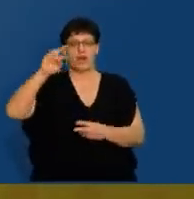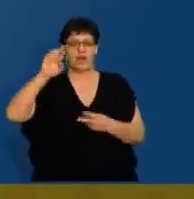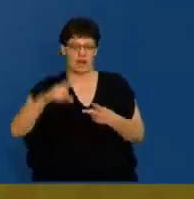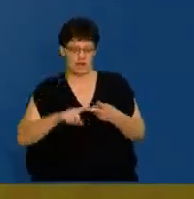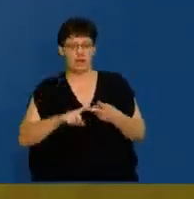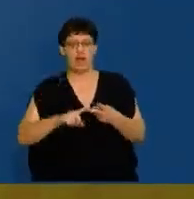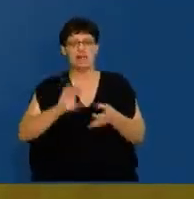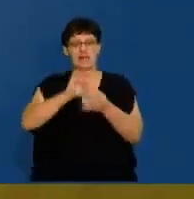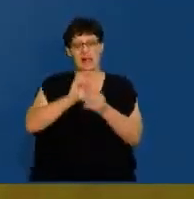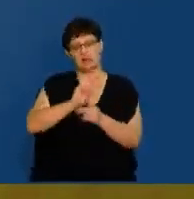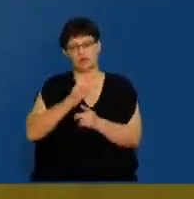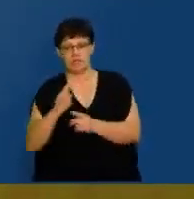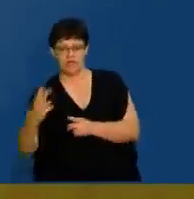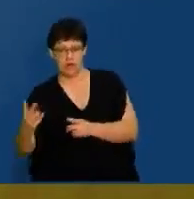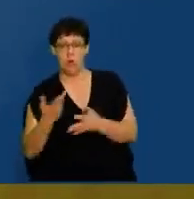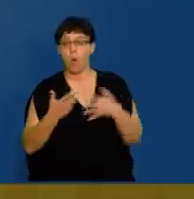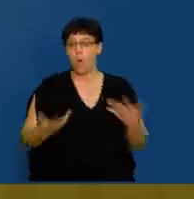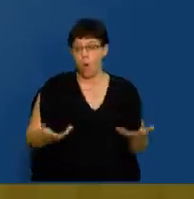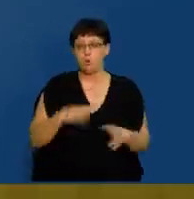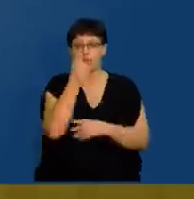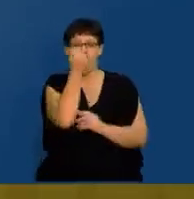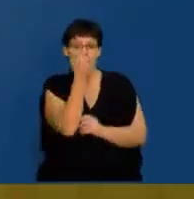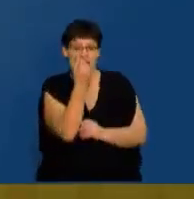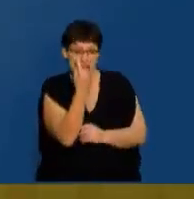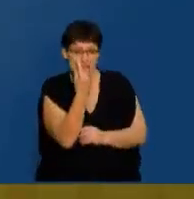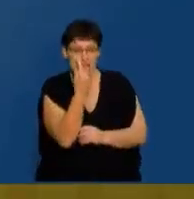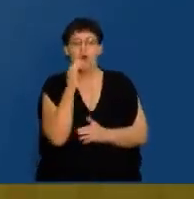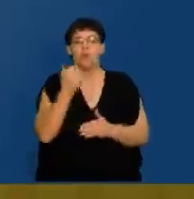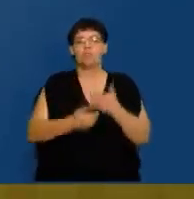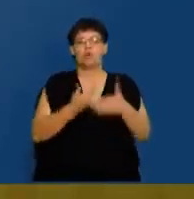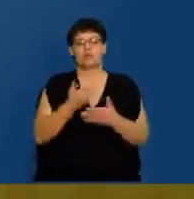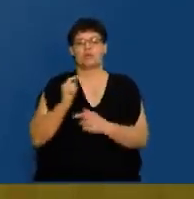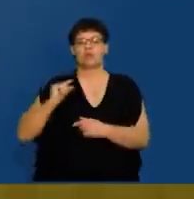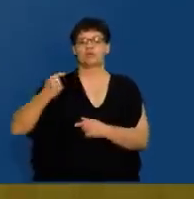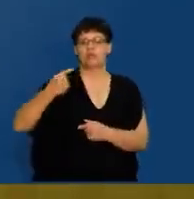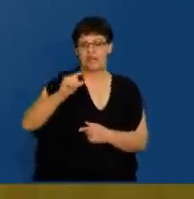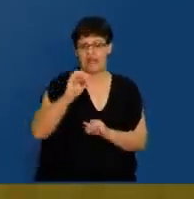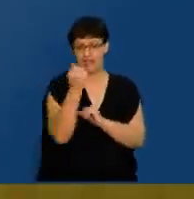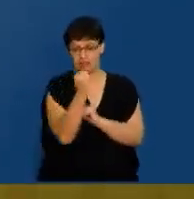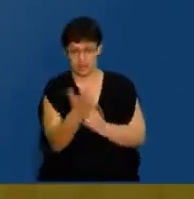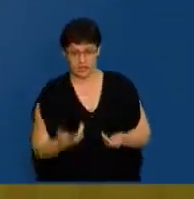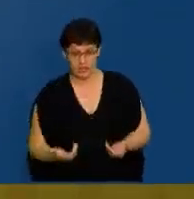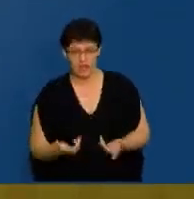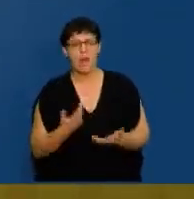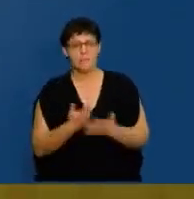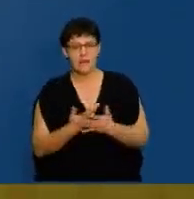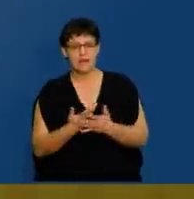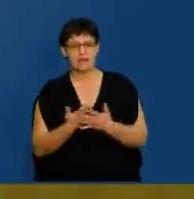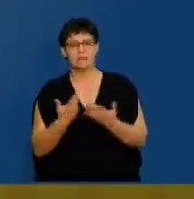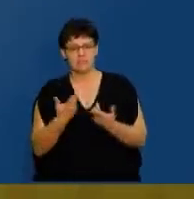nuclear transfer, or even in trying to understand the process of genetic engineering and how